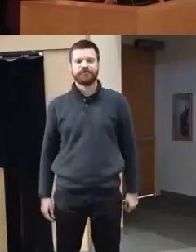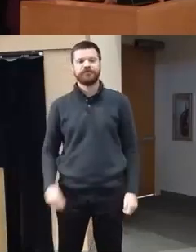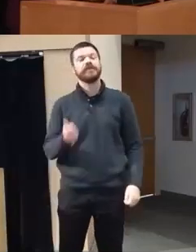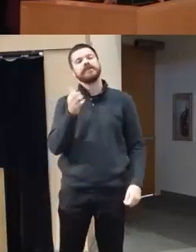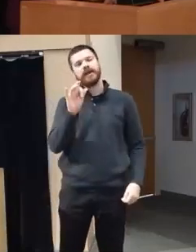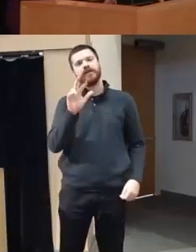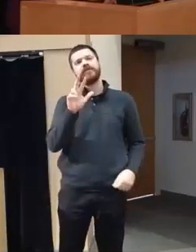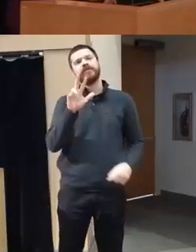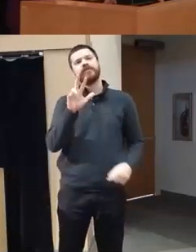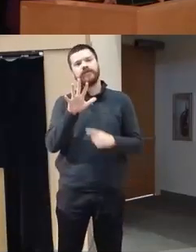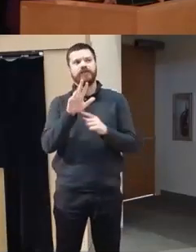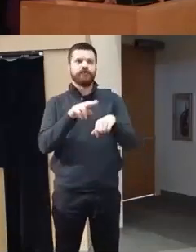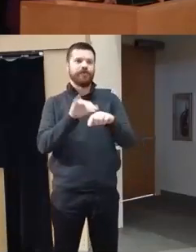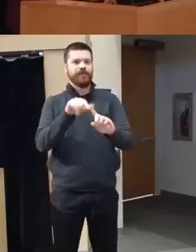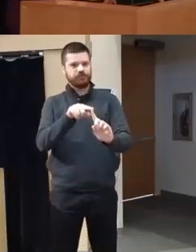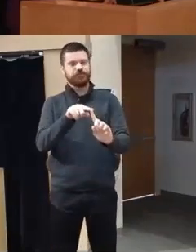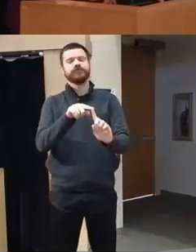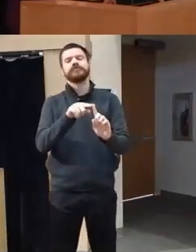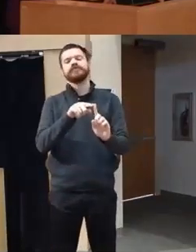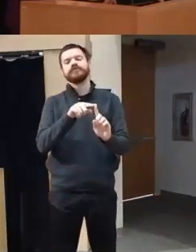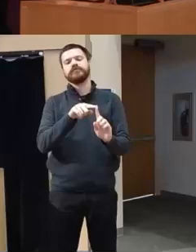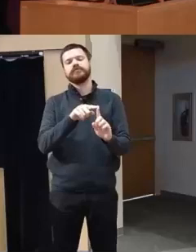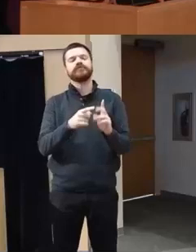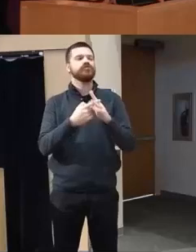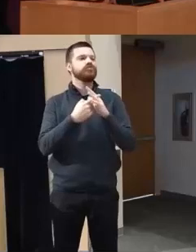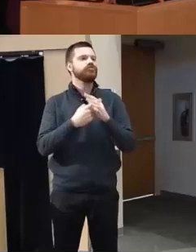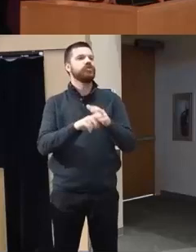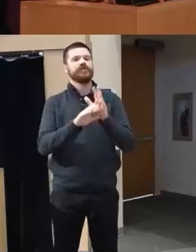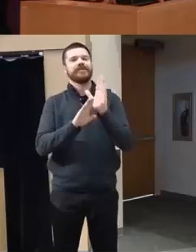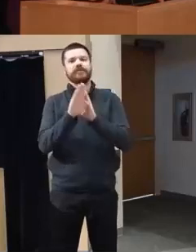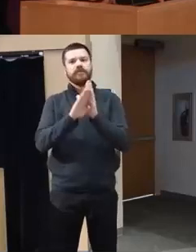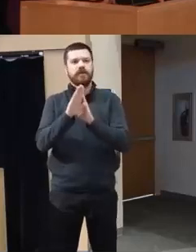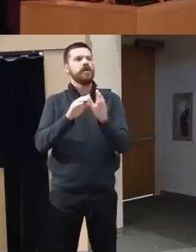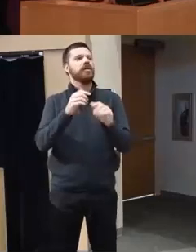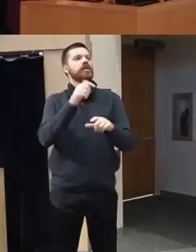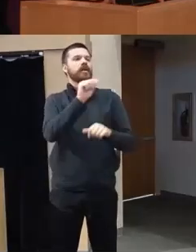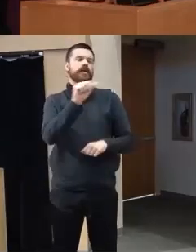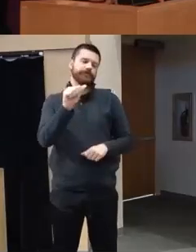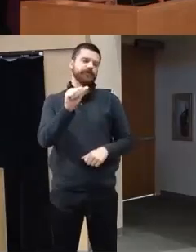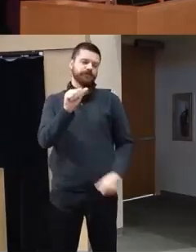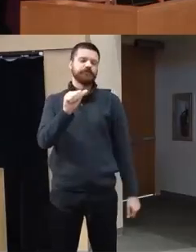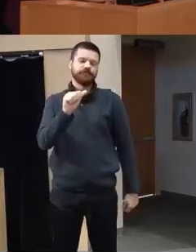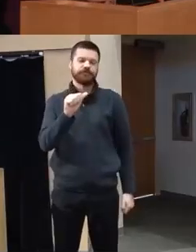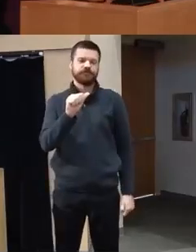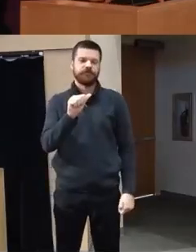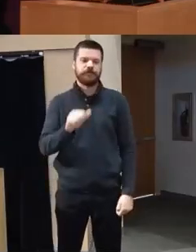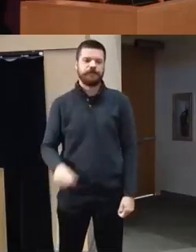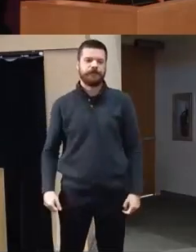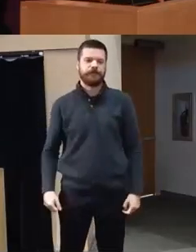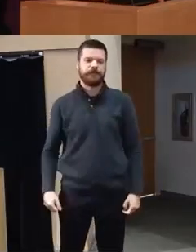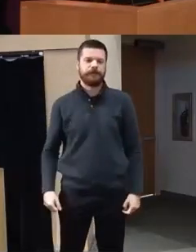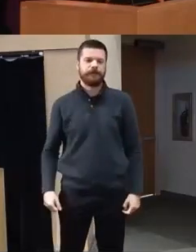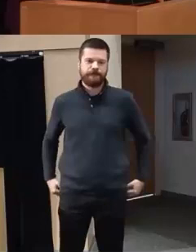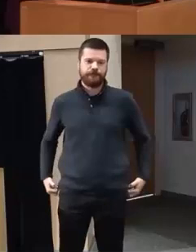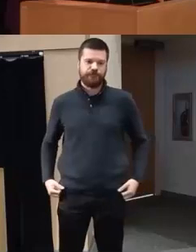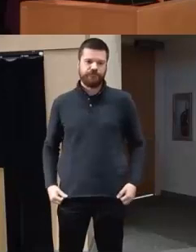1935, of course, was the beginning of the development of Alcoholics Anonymous. And in the